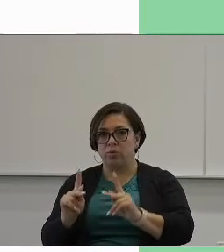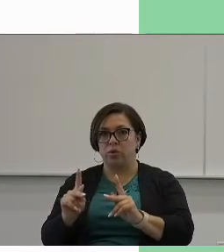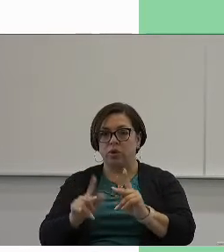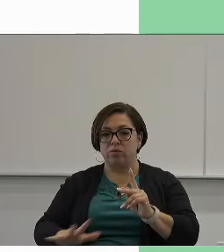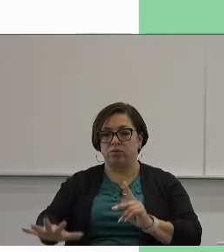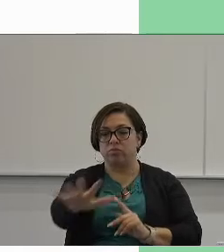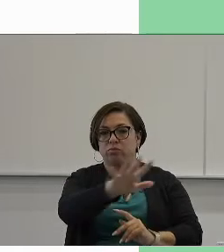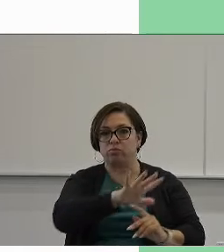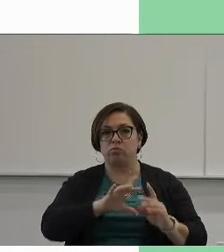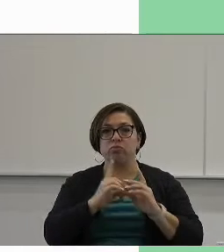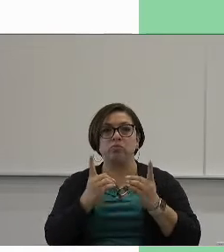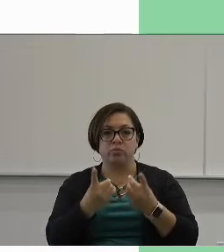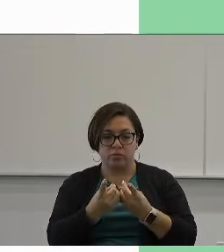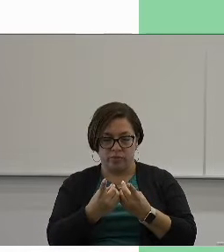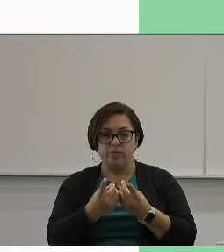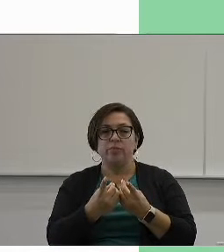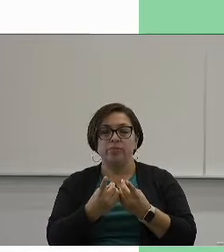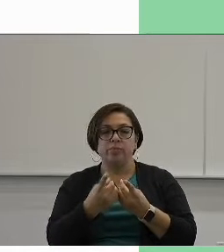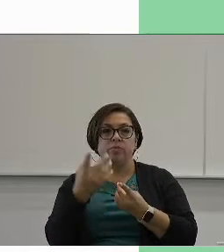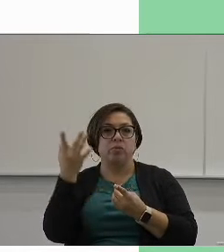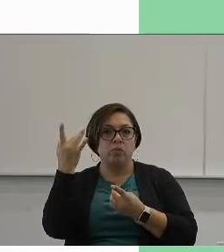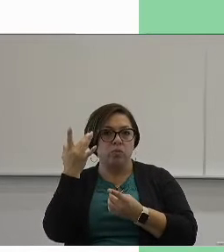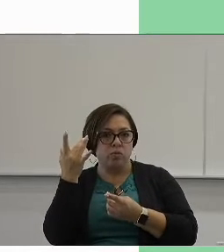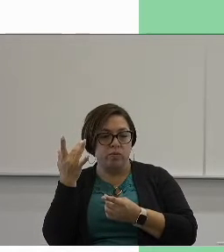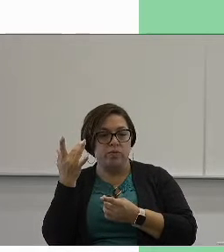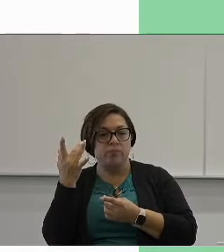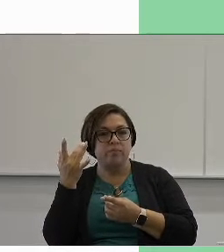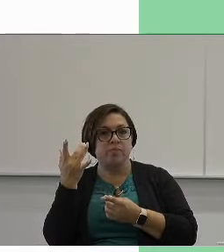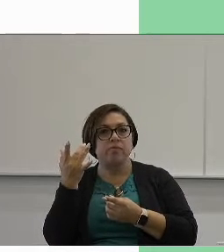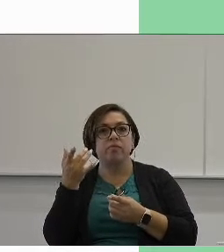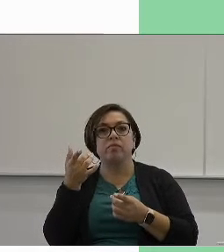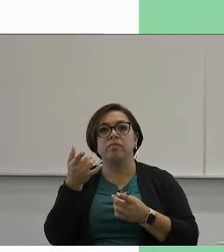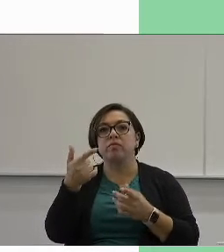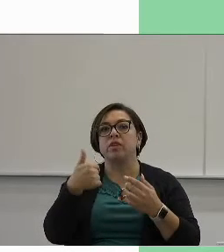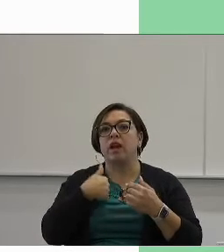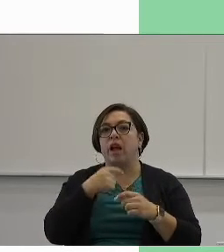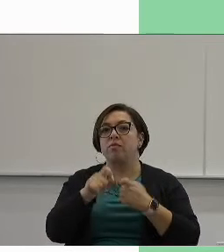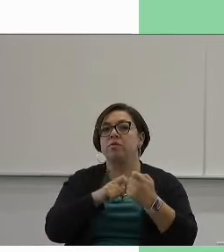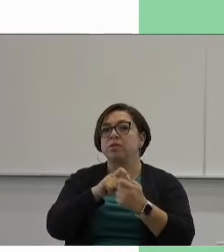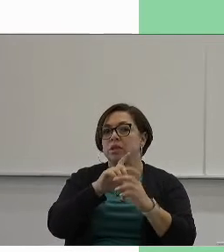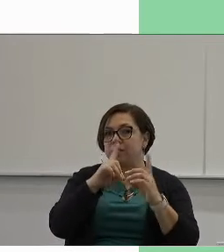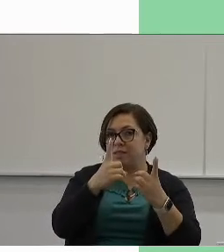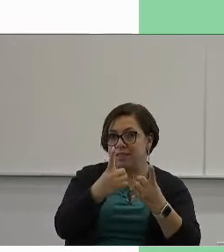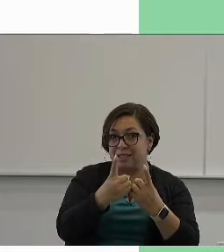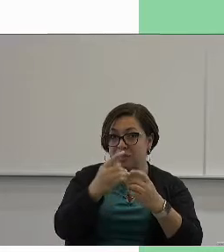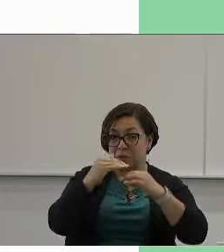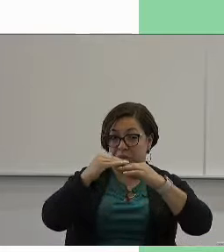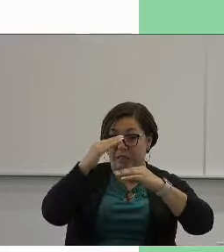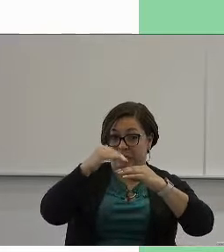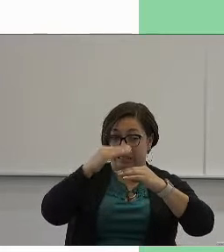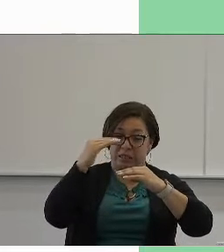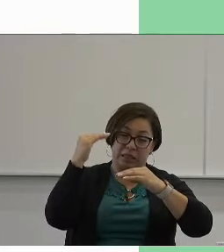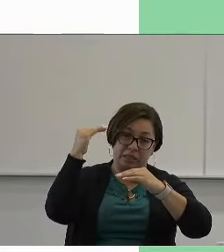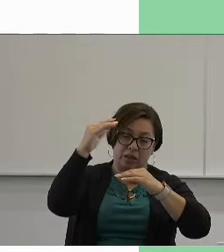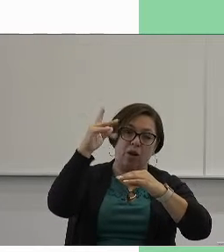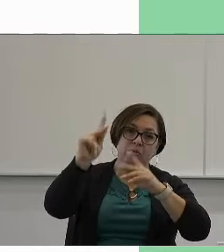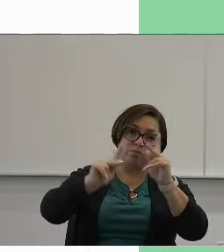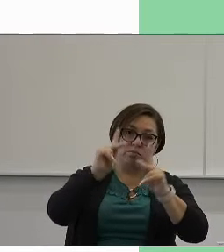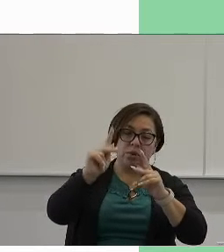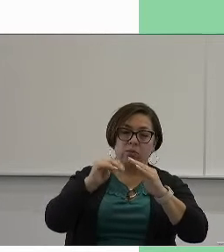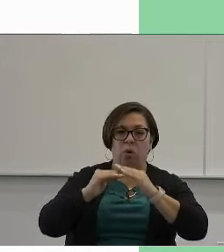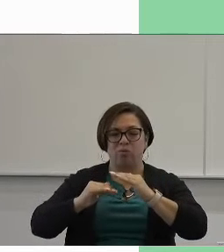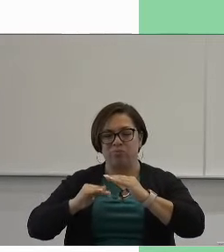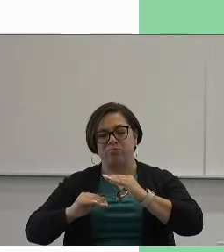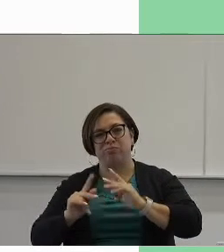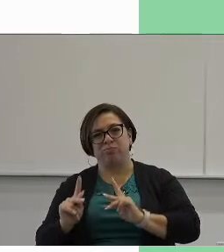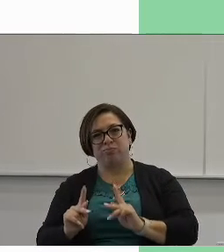the districts. And the reason for that is if you have a particular district that is significantly overpopulated or significantly